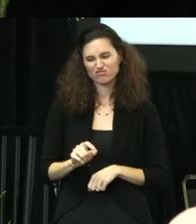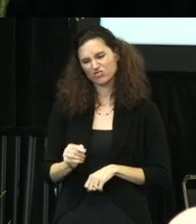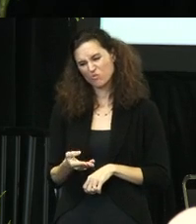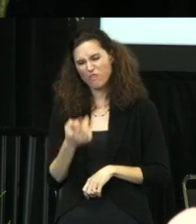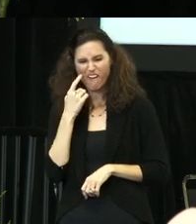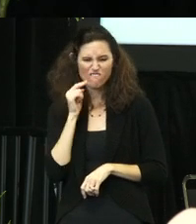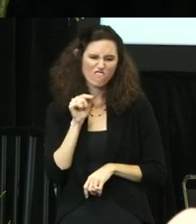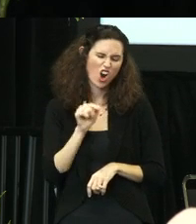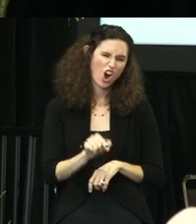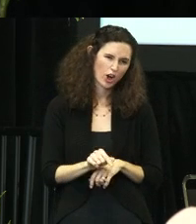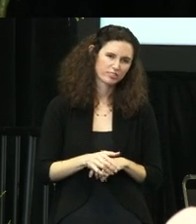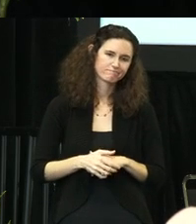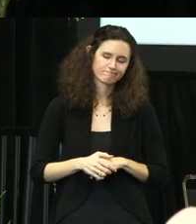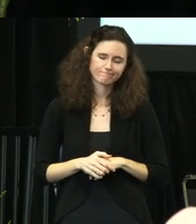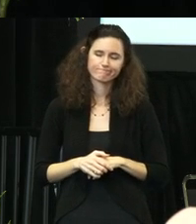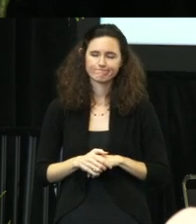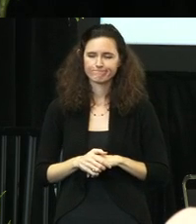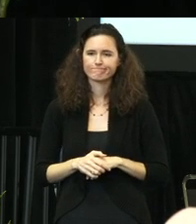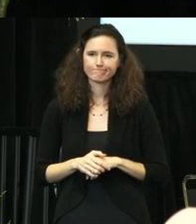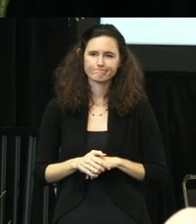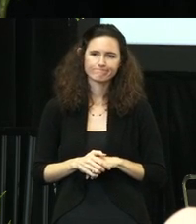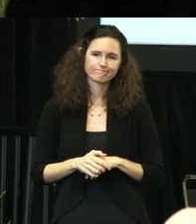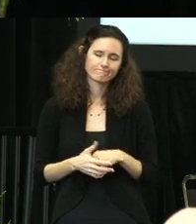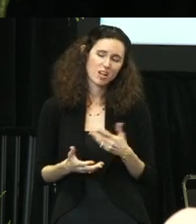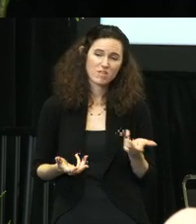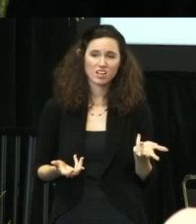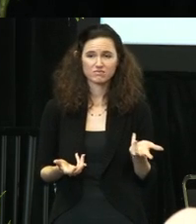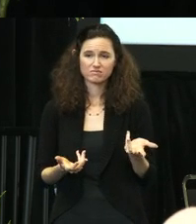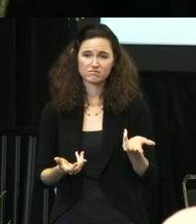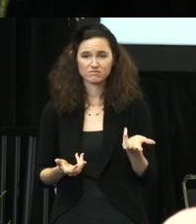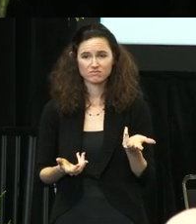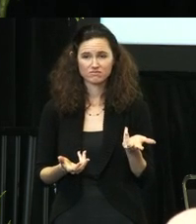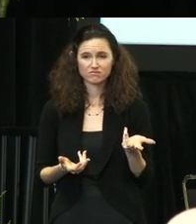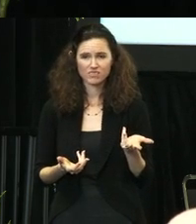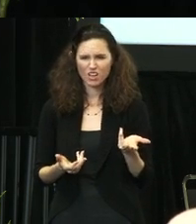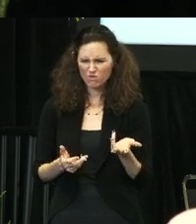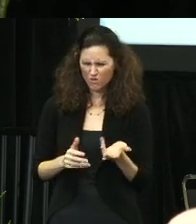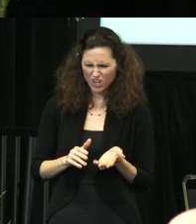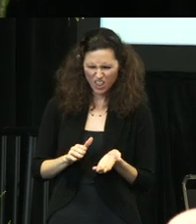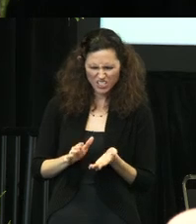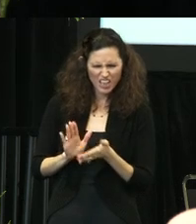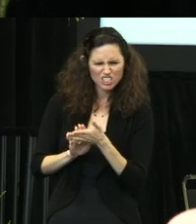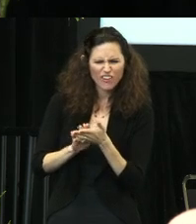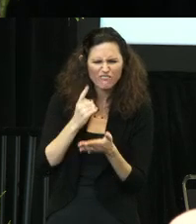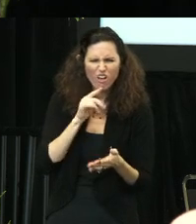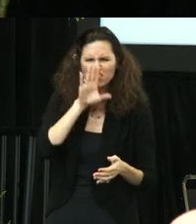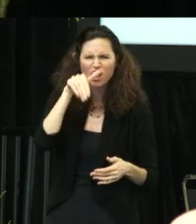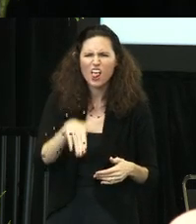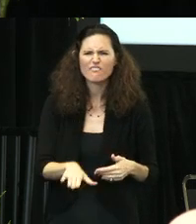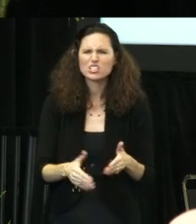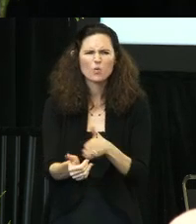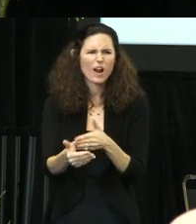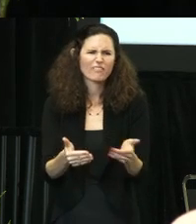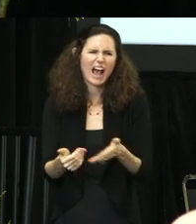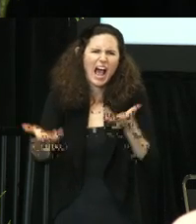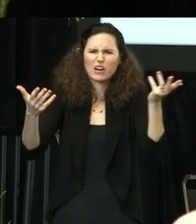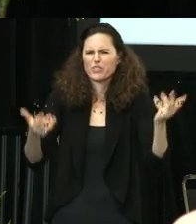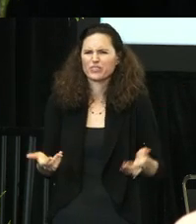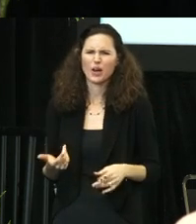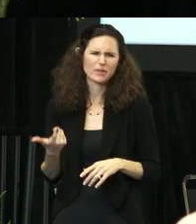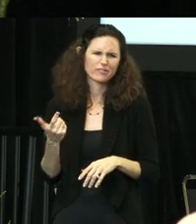I assume do you cheer for those elephants? Is that what it is? I went to Georgia. We don't